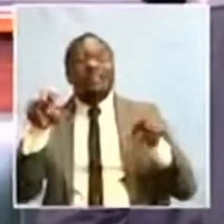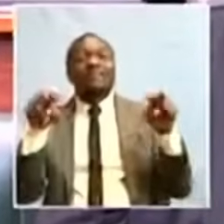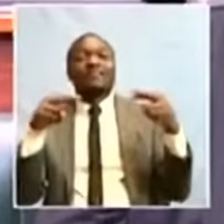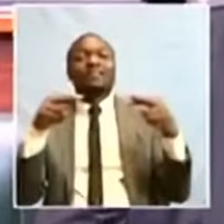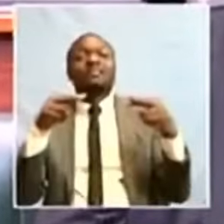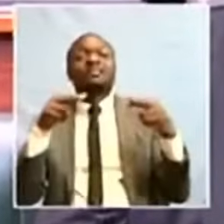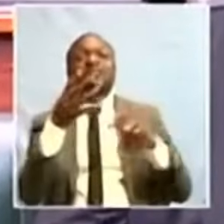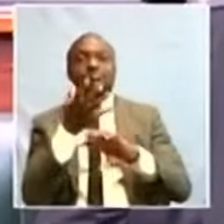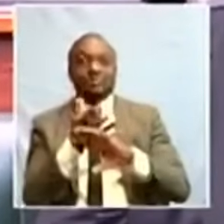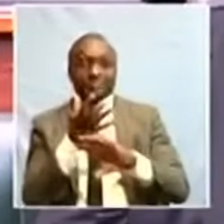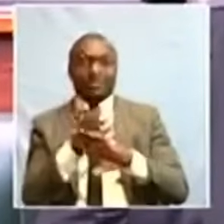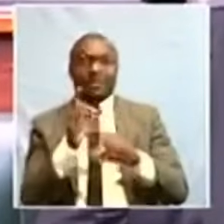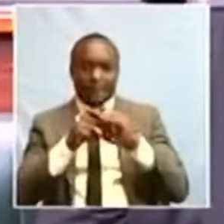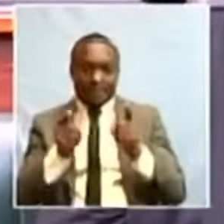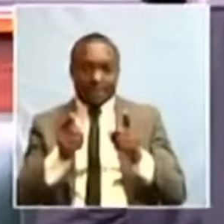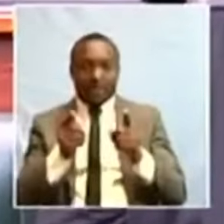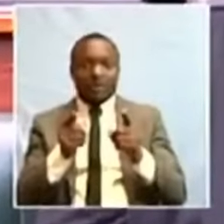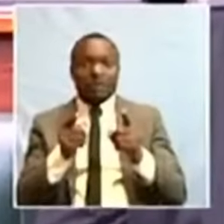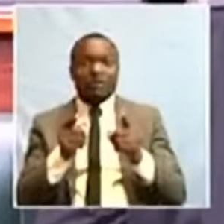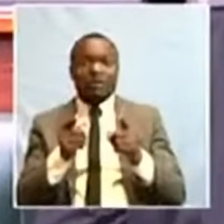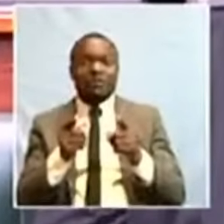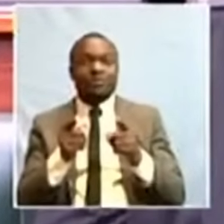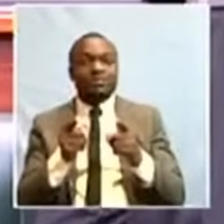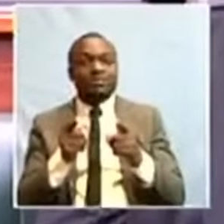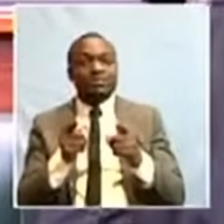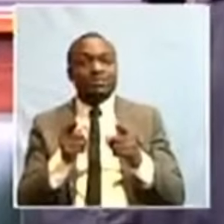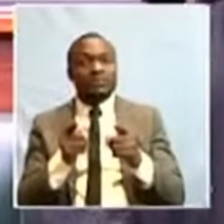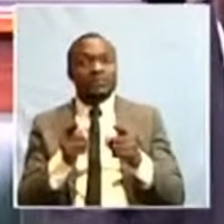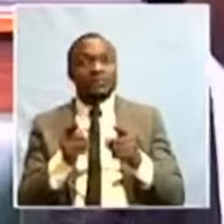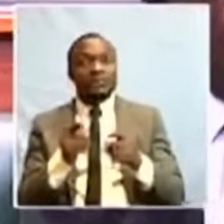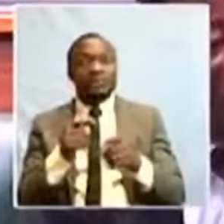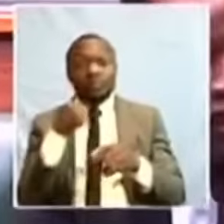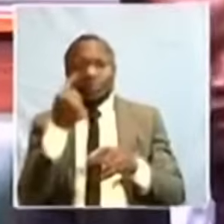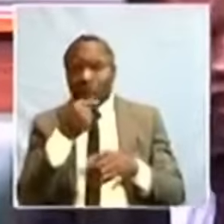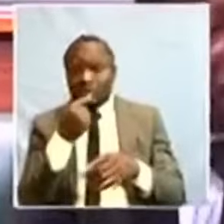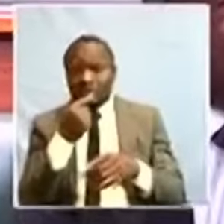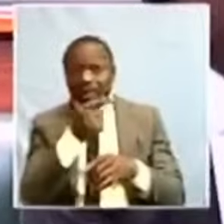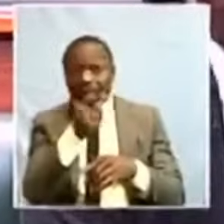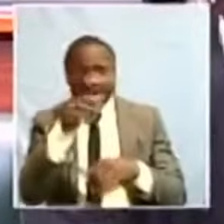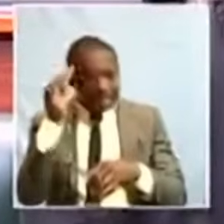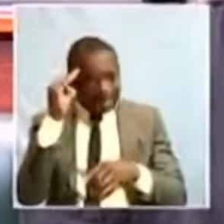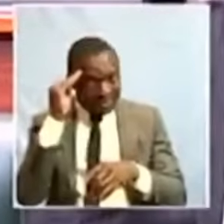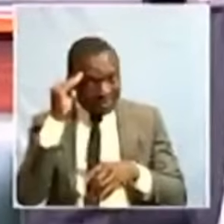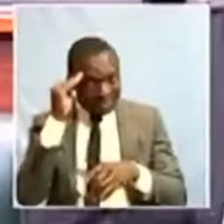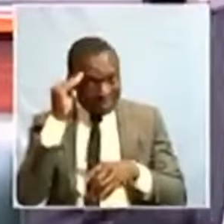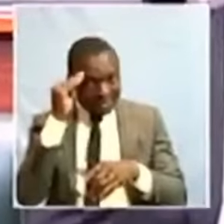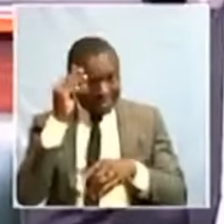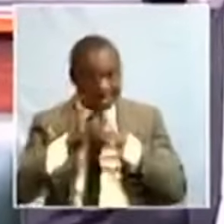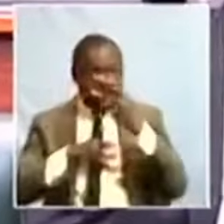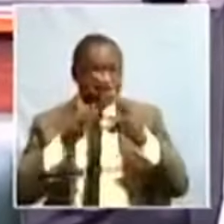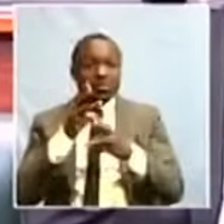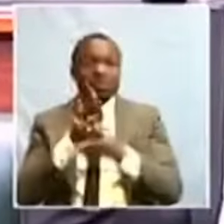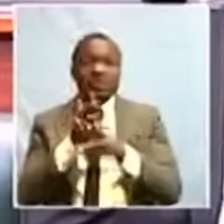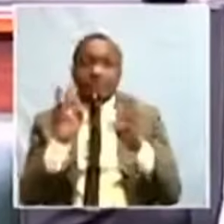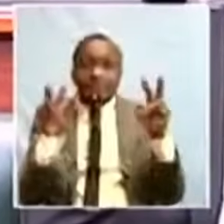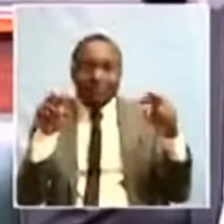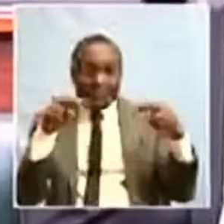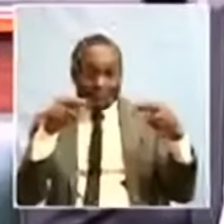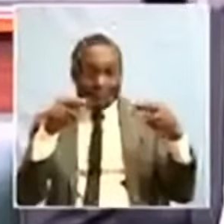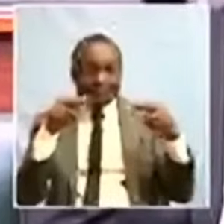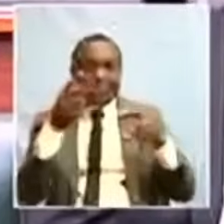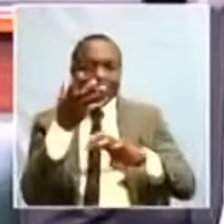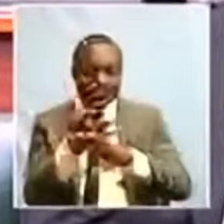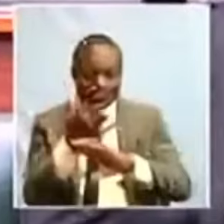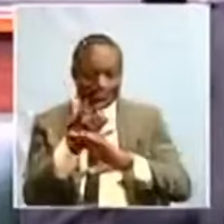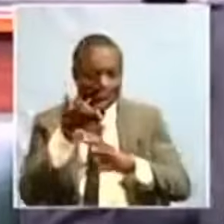stress. But who isn't? Who isn't? The Honorable knows that the world is going through